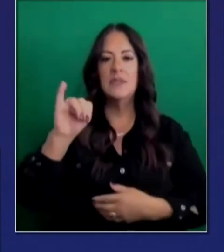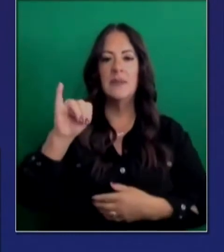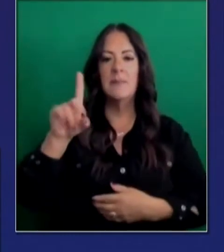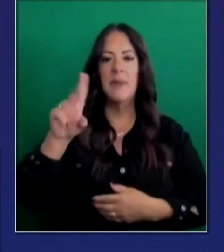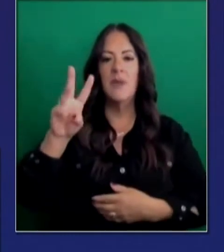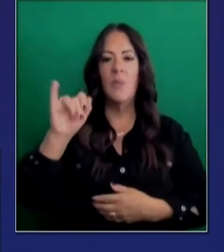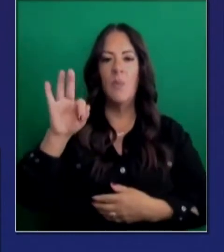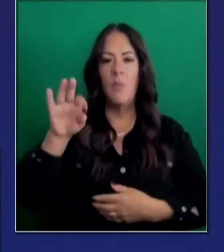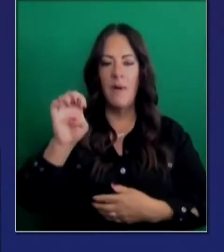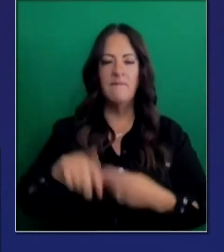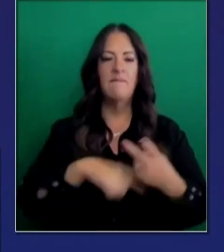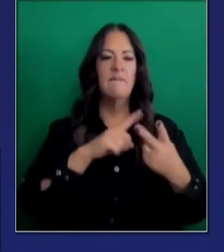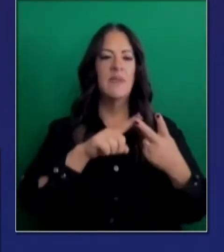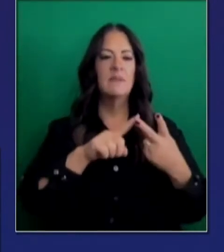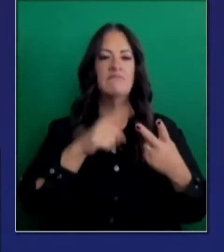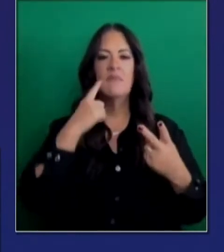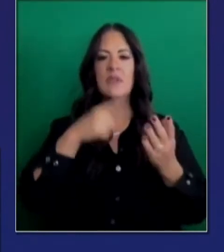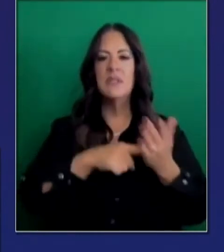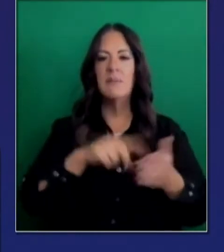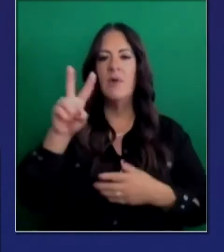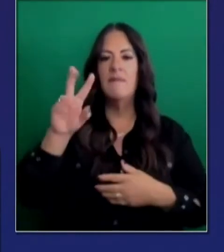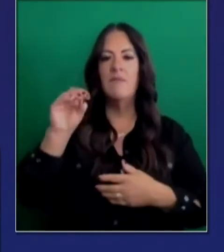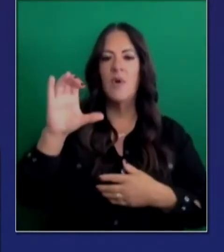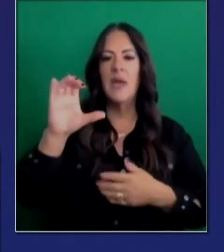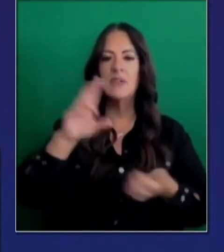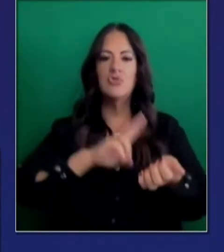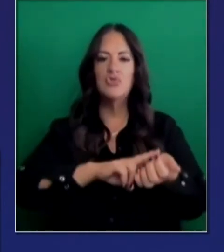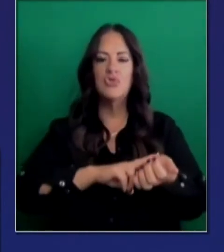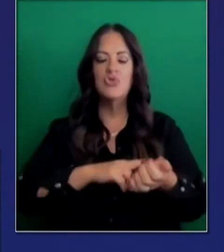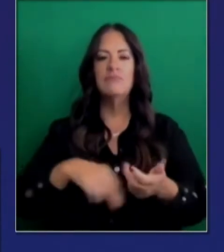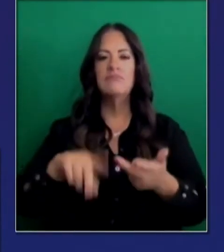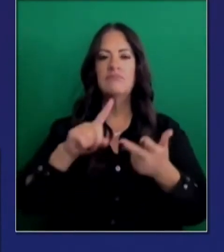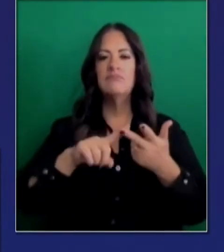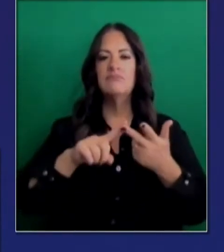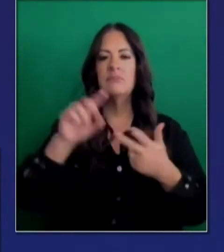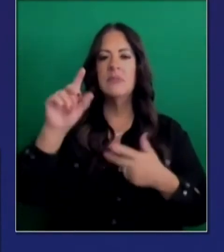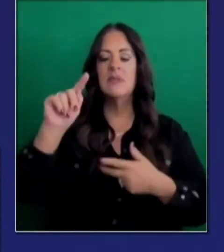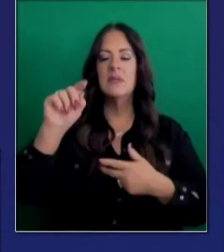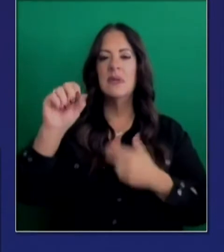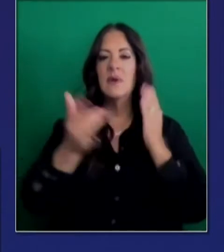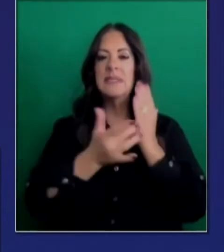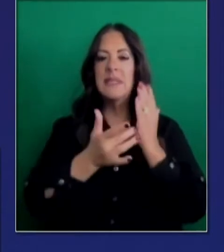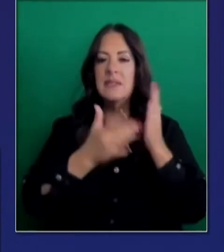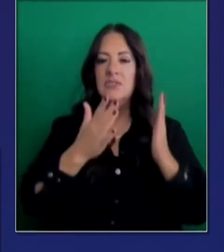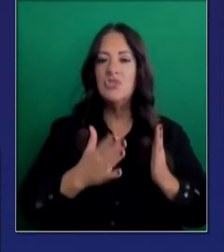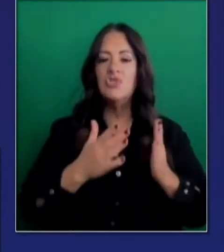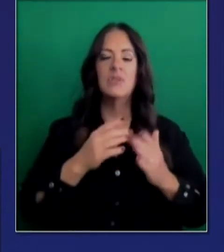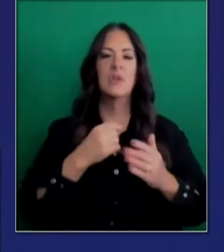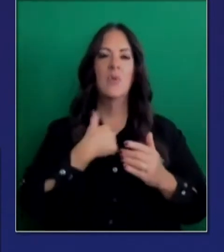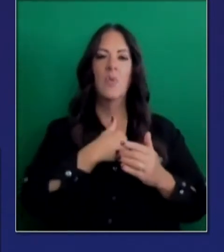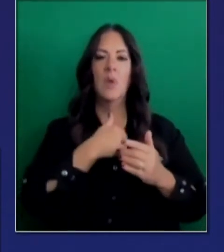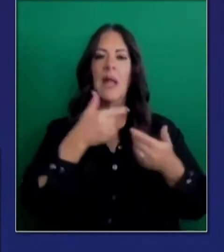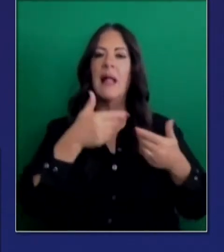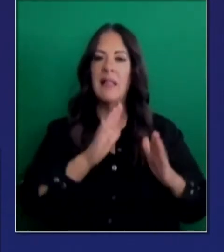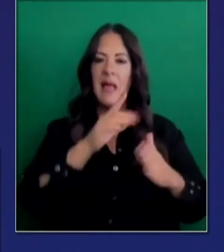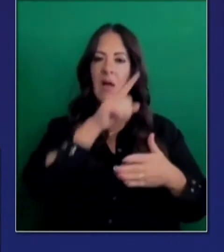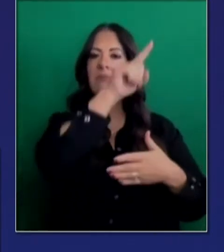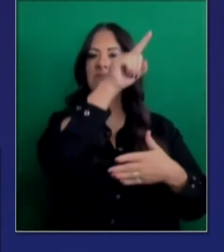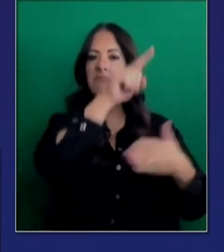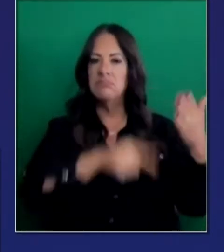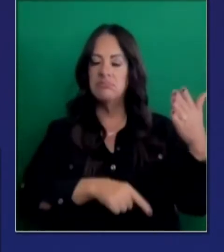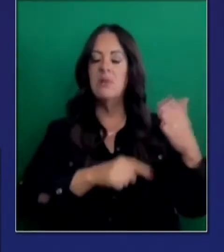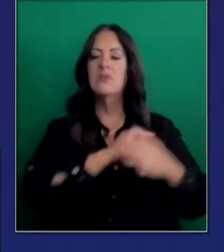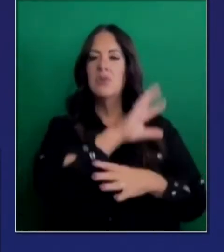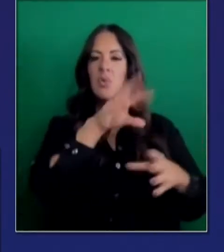allow vocational nurses and psych techs. Well, the reality is we have, and I just wanted to put up here as part of our all hands